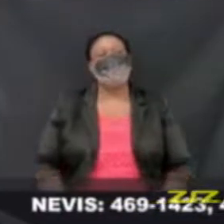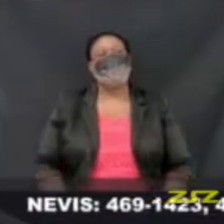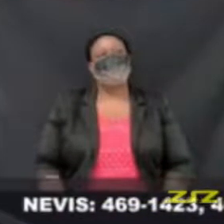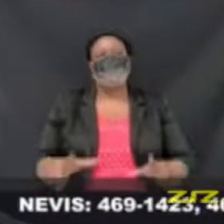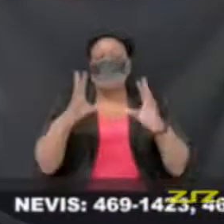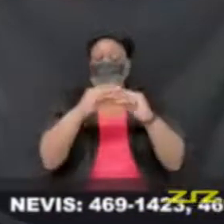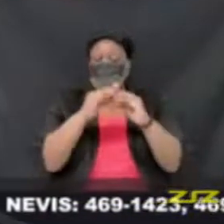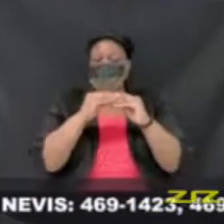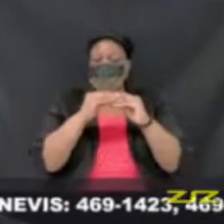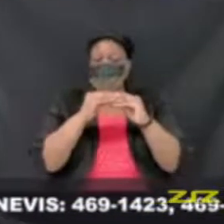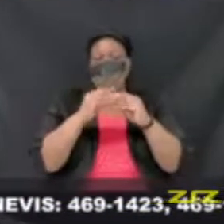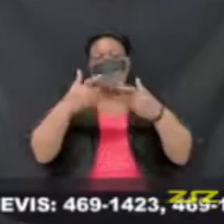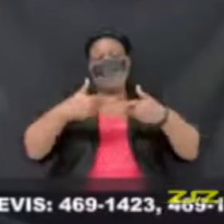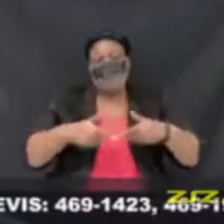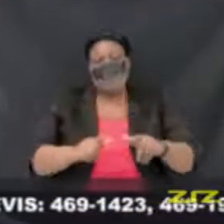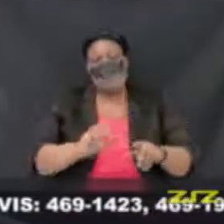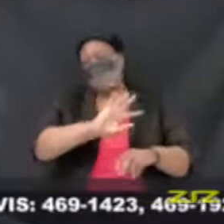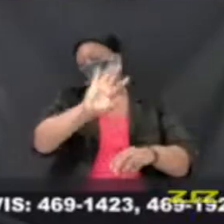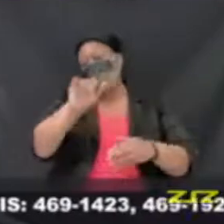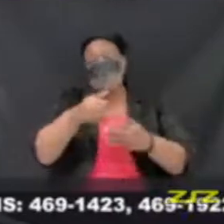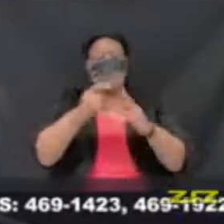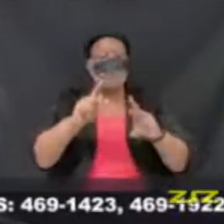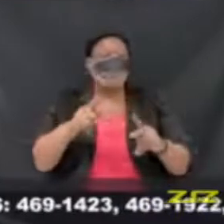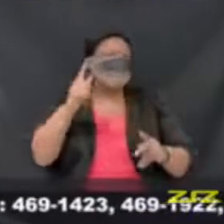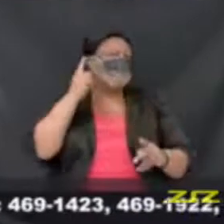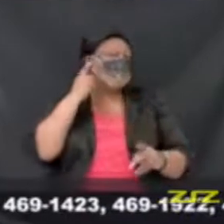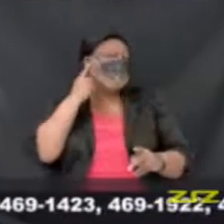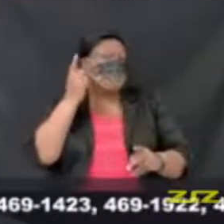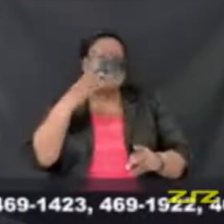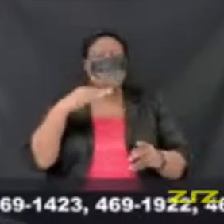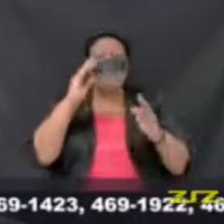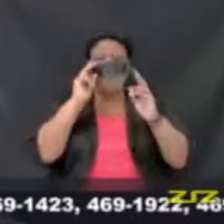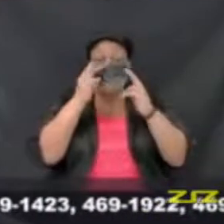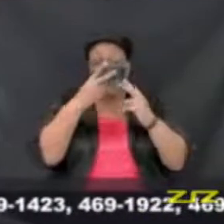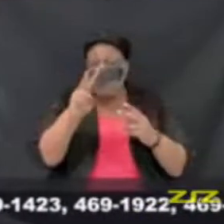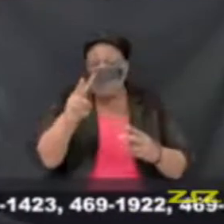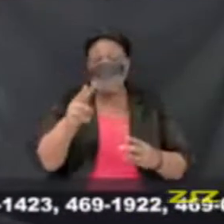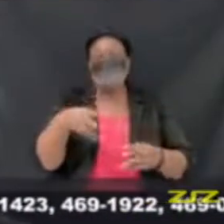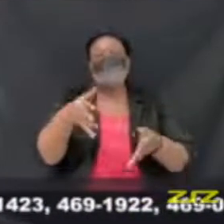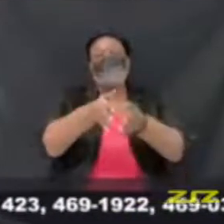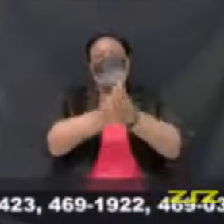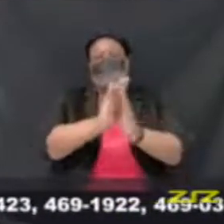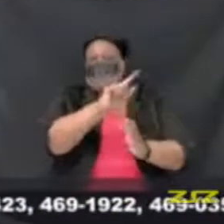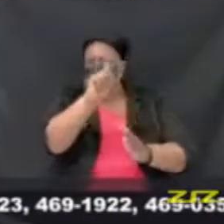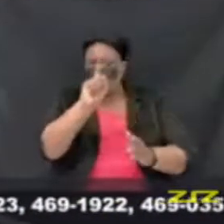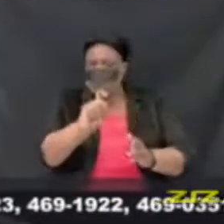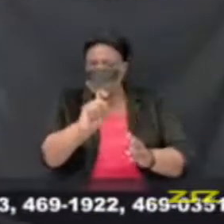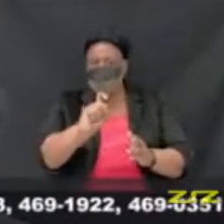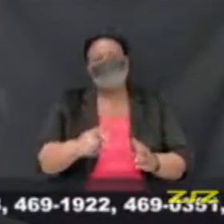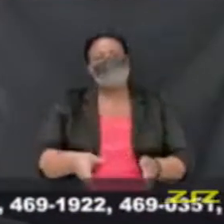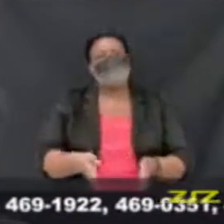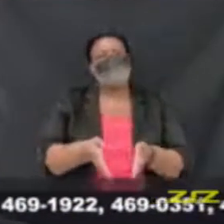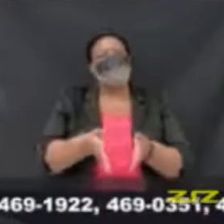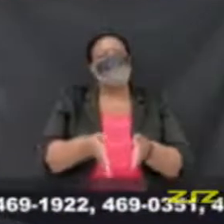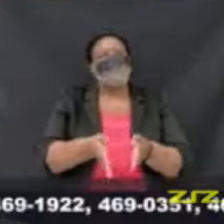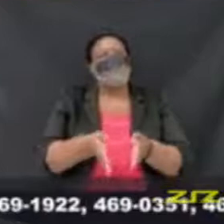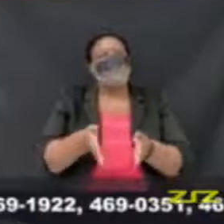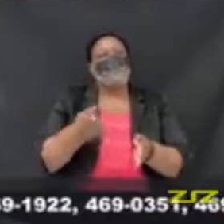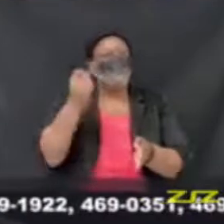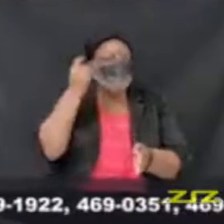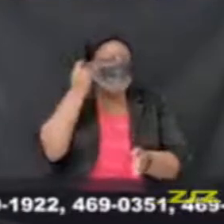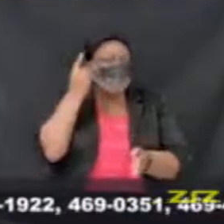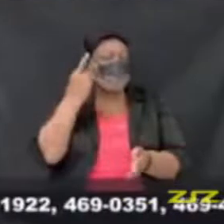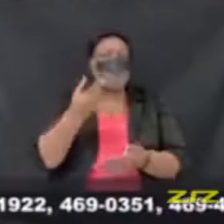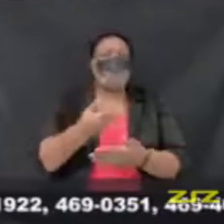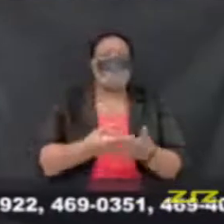briefings afford anyone listening an opportunity to ask questions or seek further clarifications on the issues